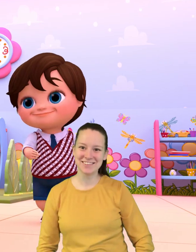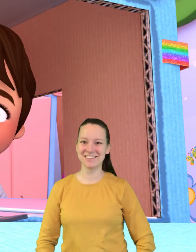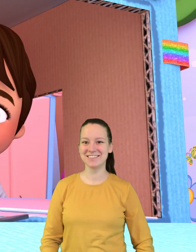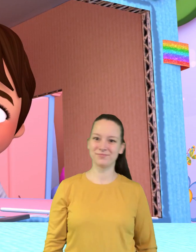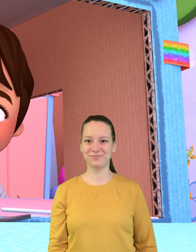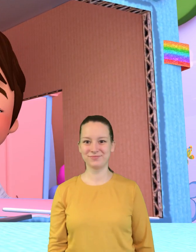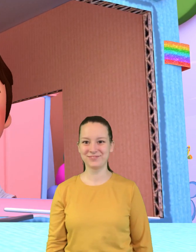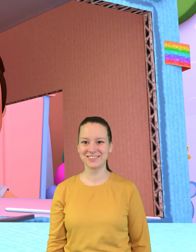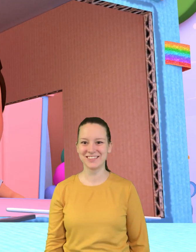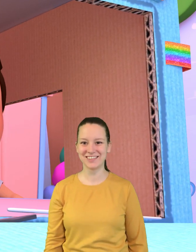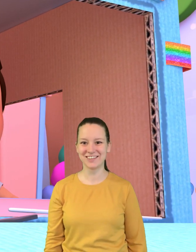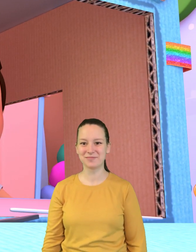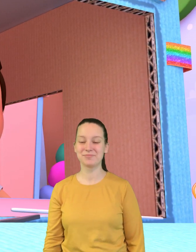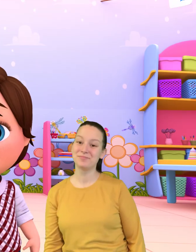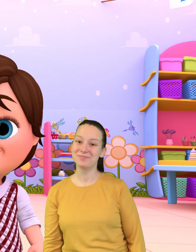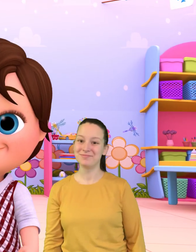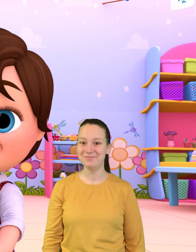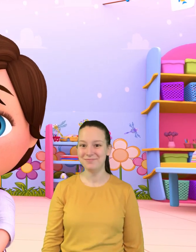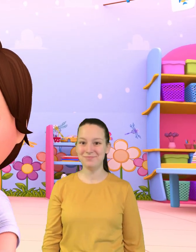foreign